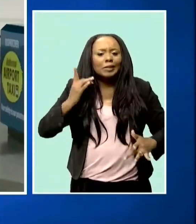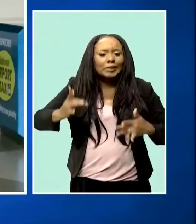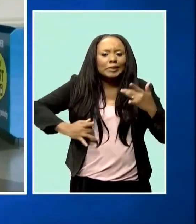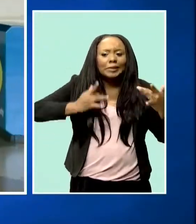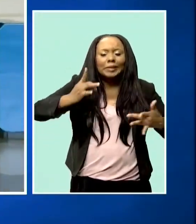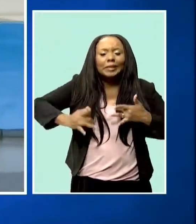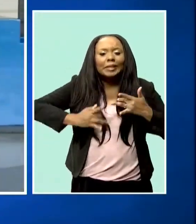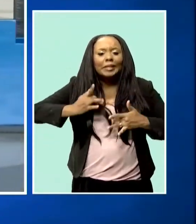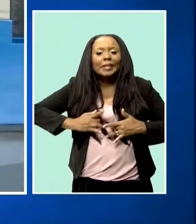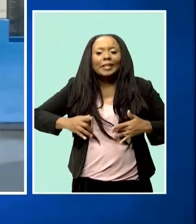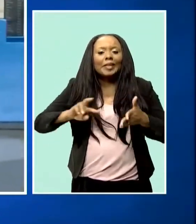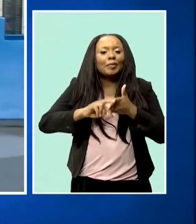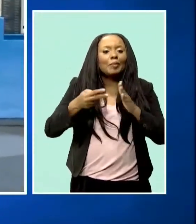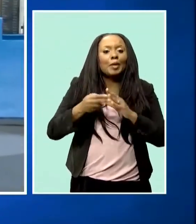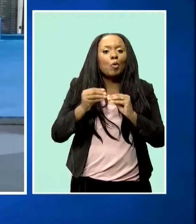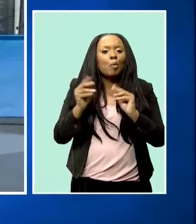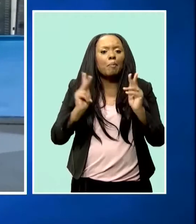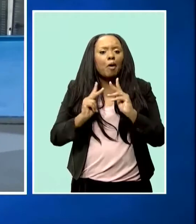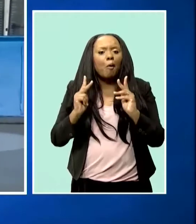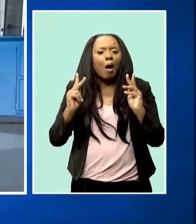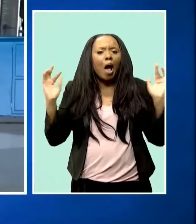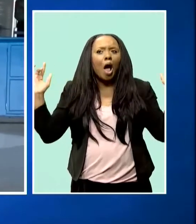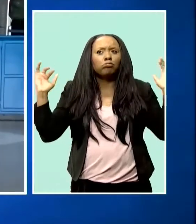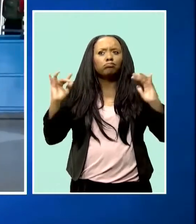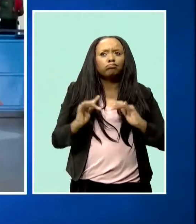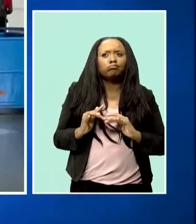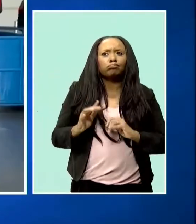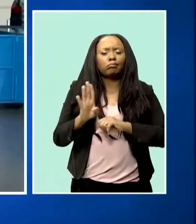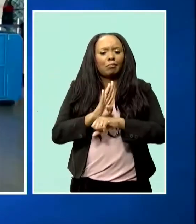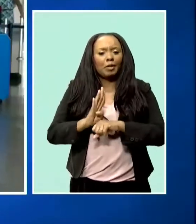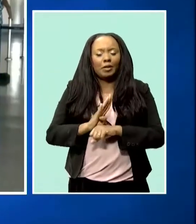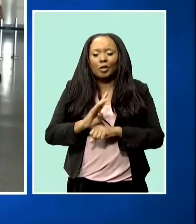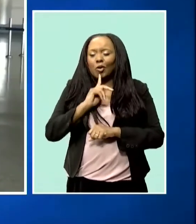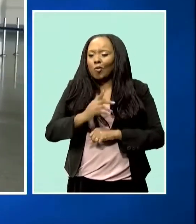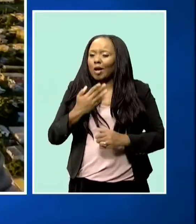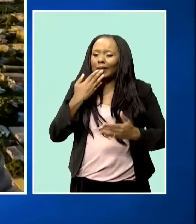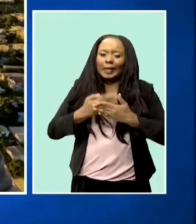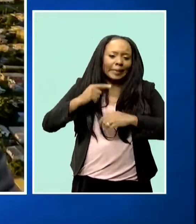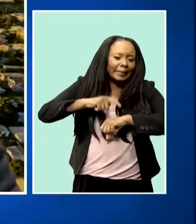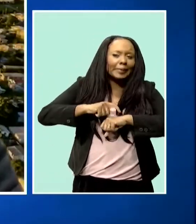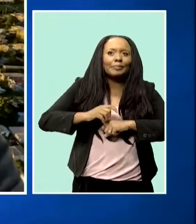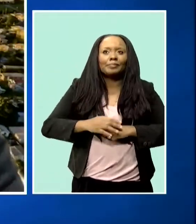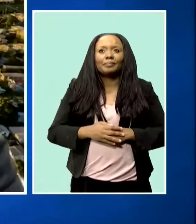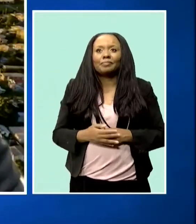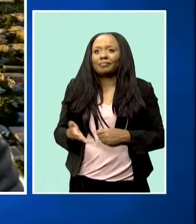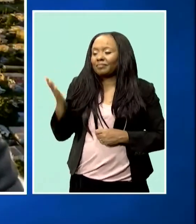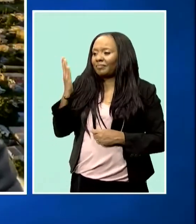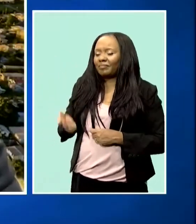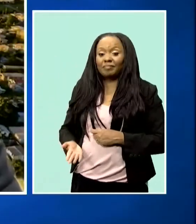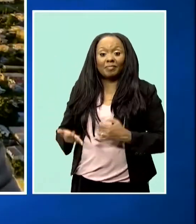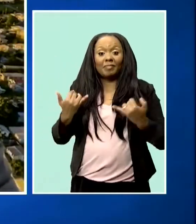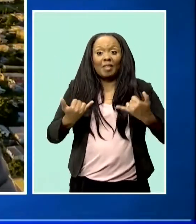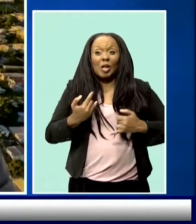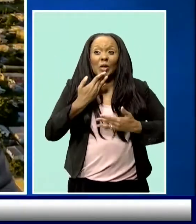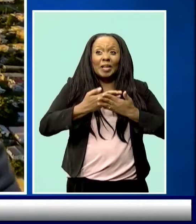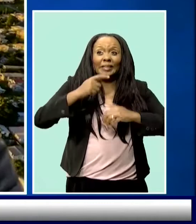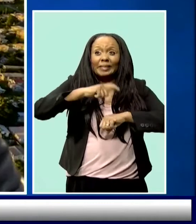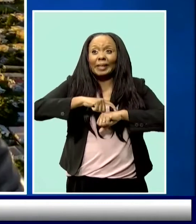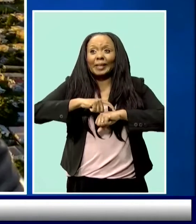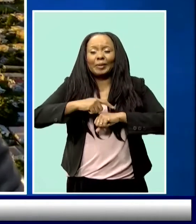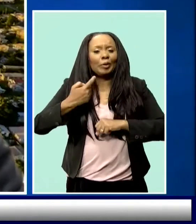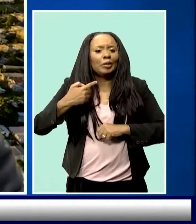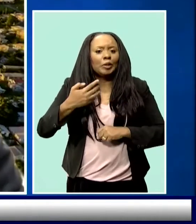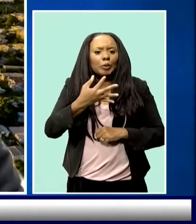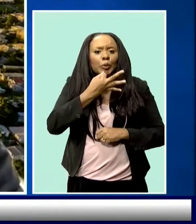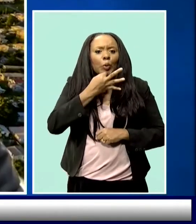overall sentiment to travel and adds the development is timely. Well, it comes at a good time for us. We are at the doorstep of